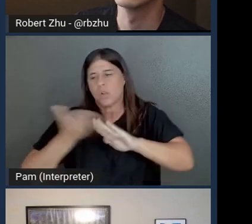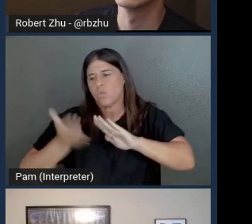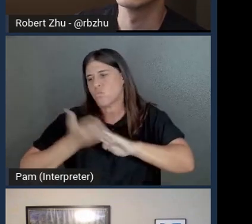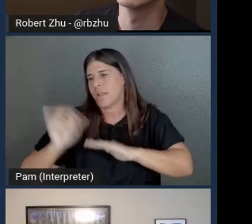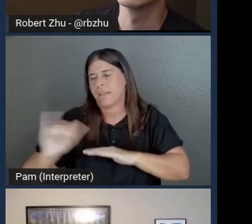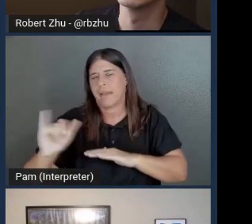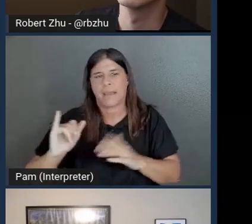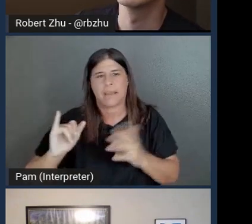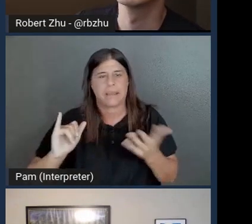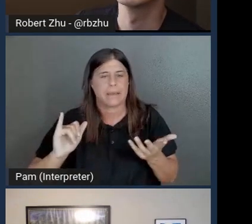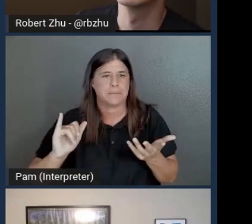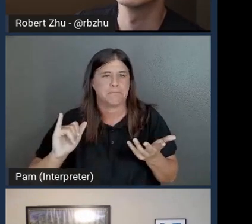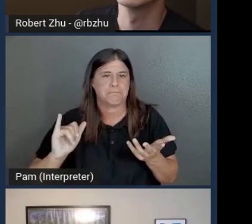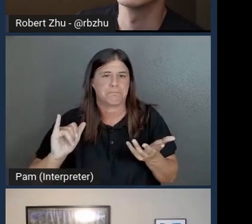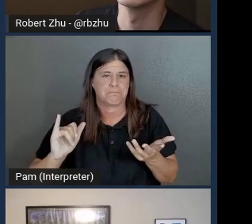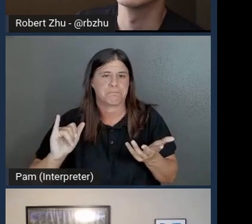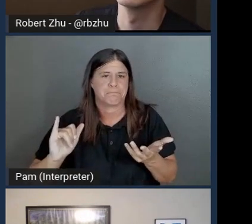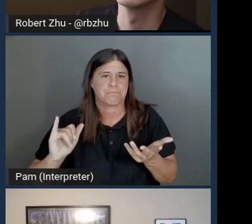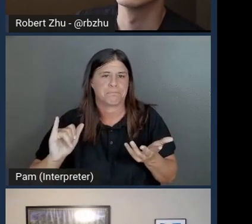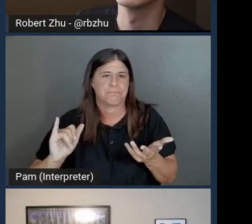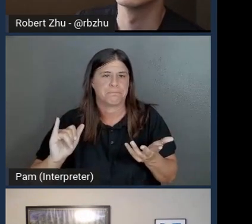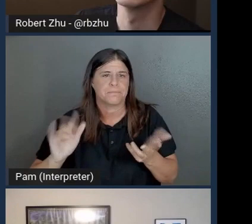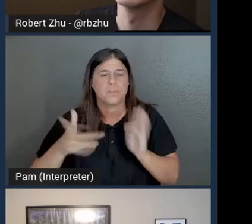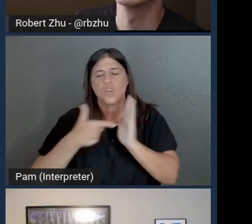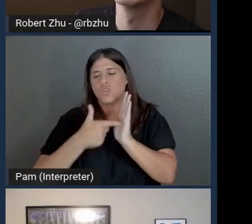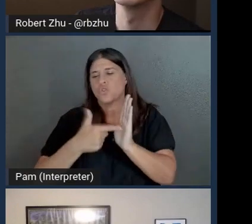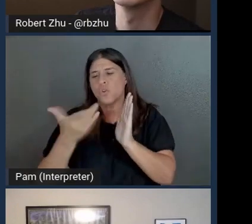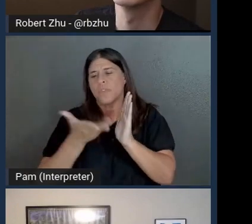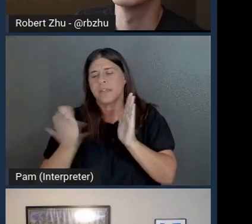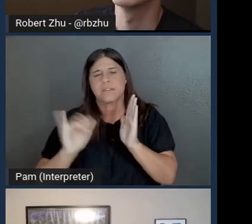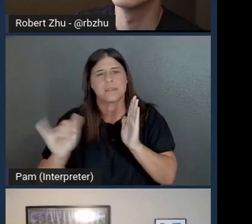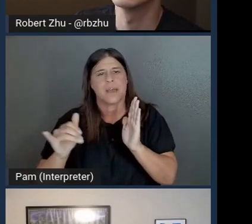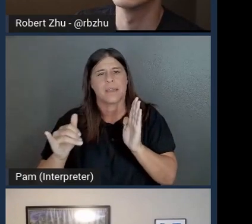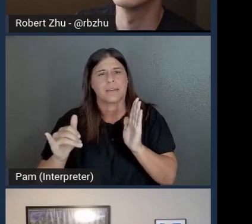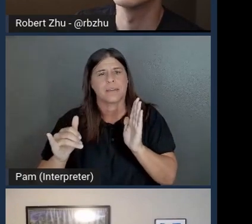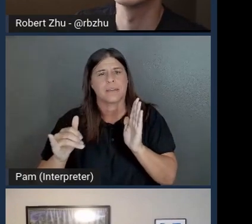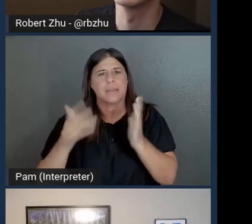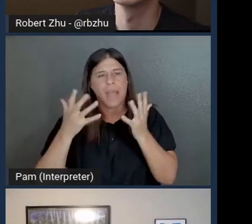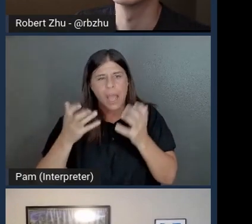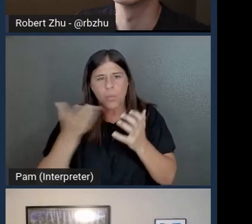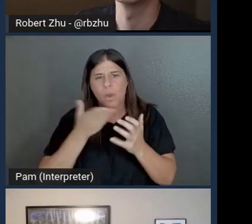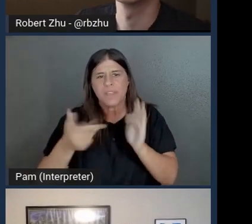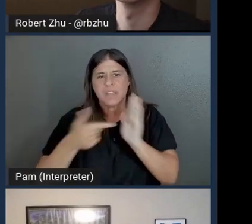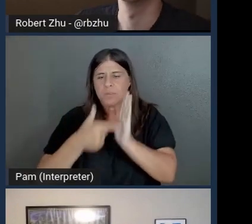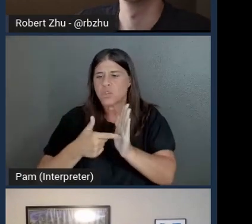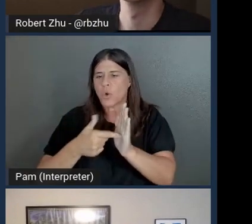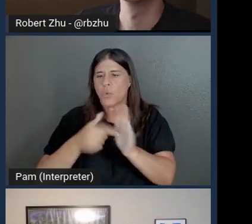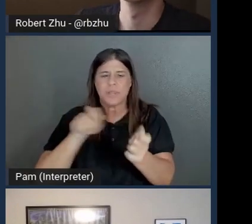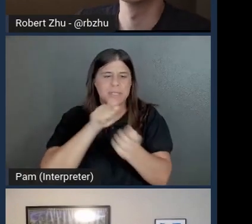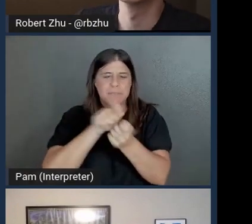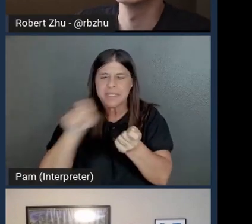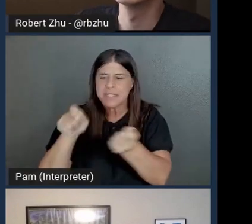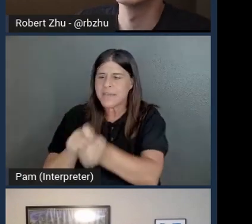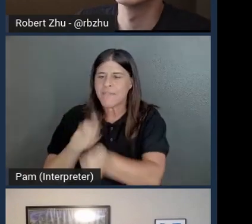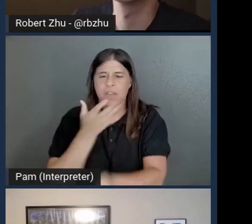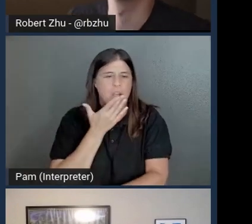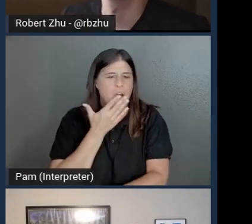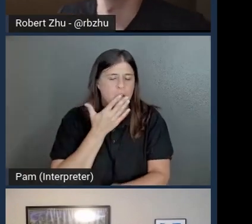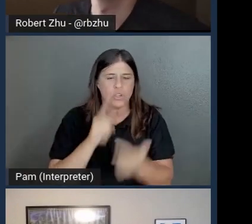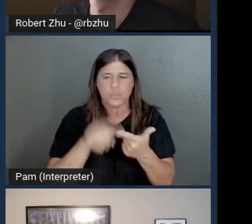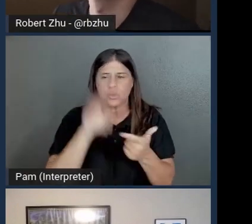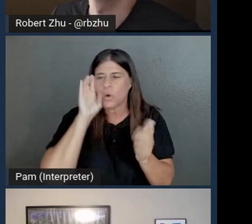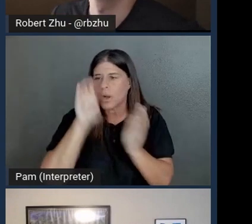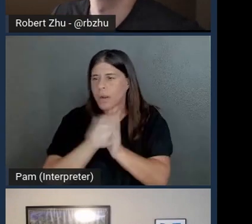like, to be able to show things like I want things to be shown with certain colors or certain icons or